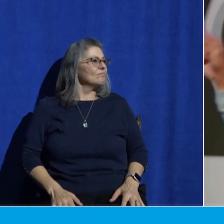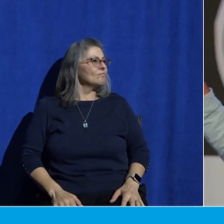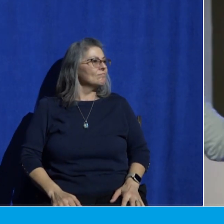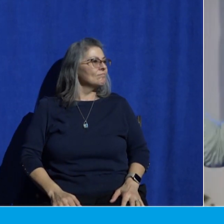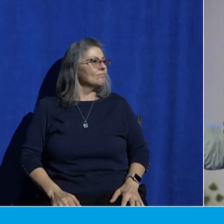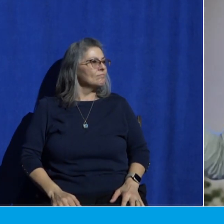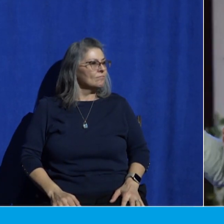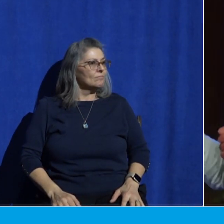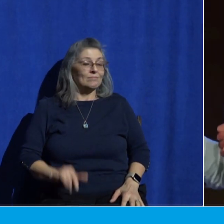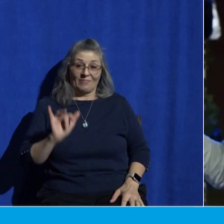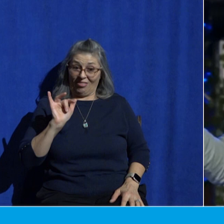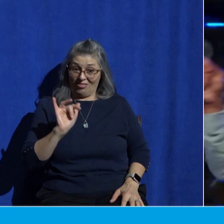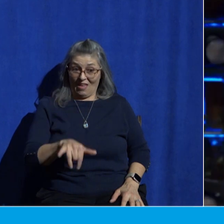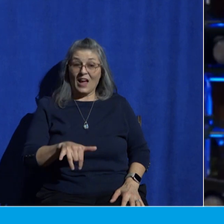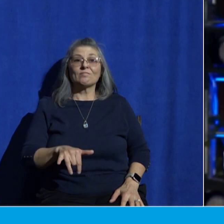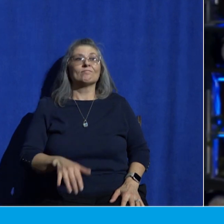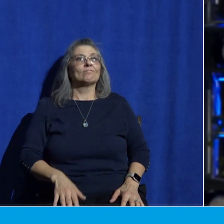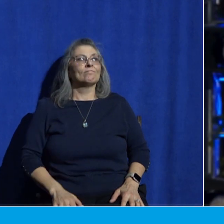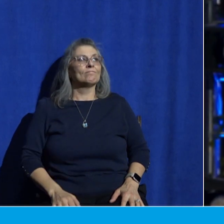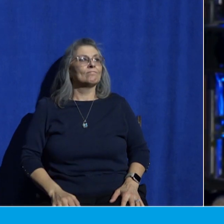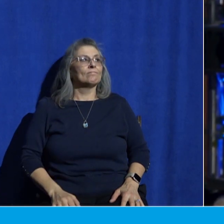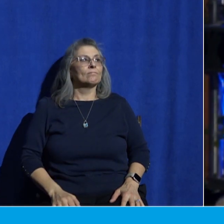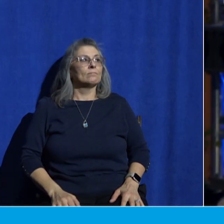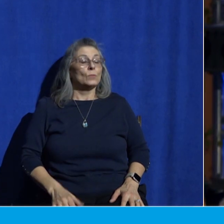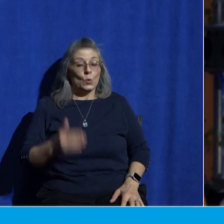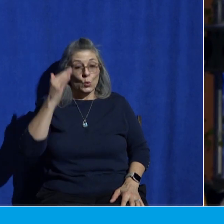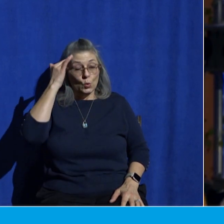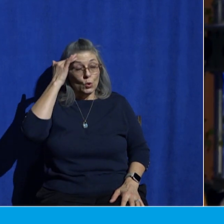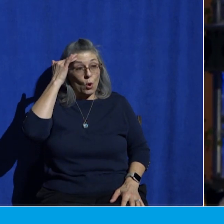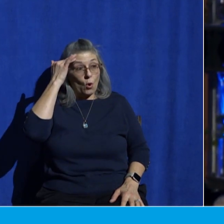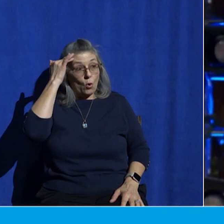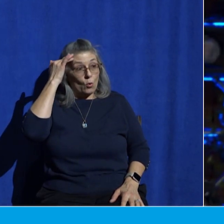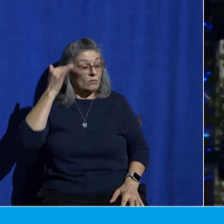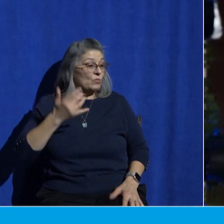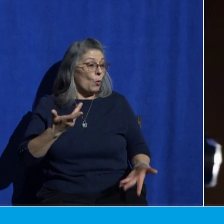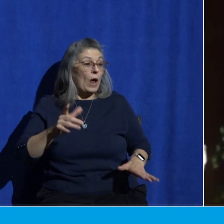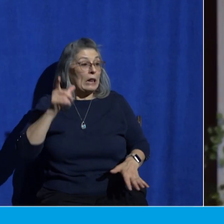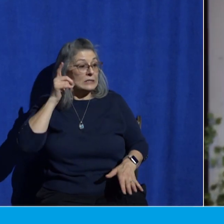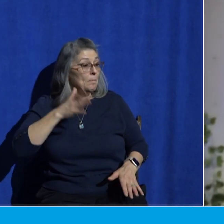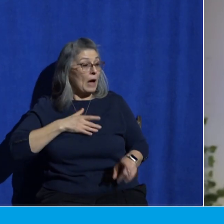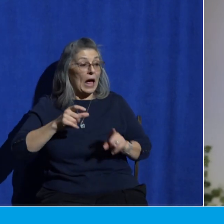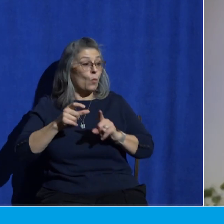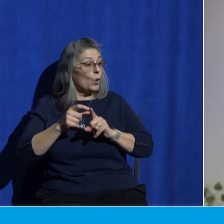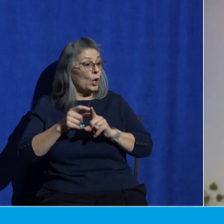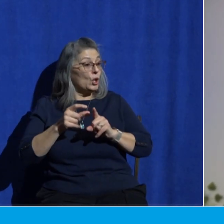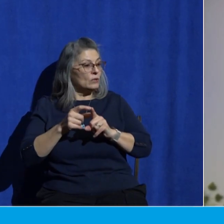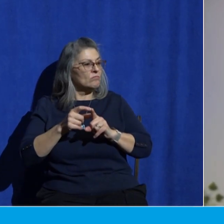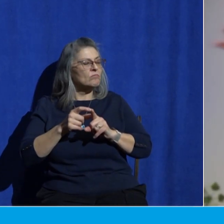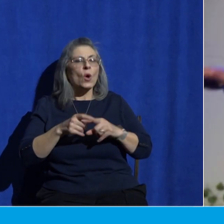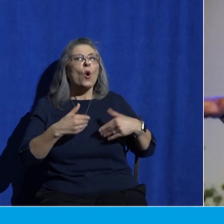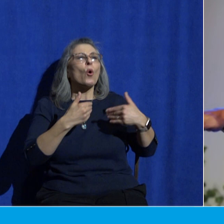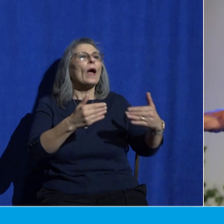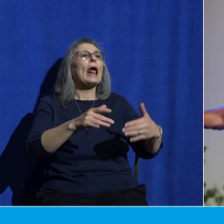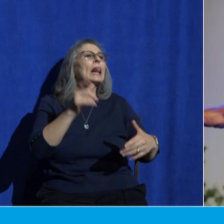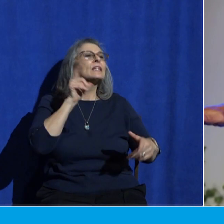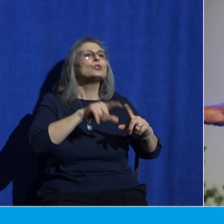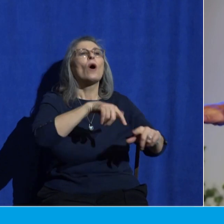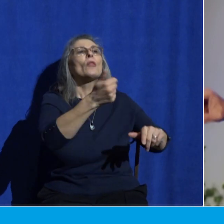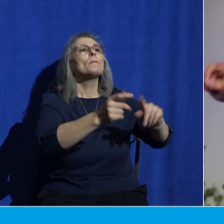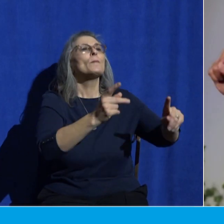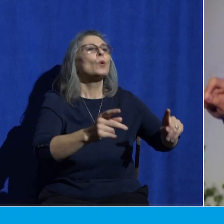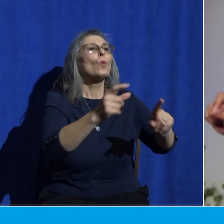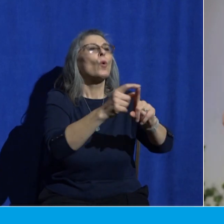how I'll raise up a generation. You don't want to listen to my word? I'll start making you listen to other people's